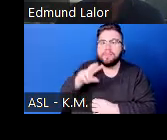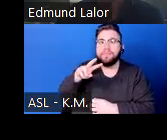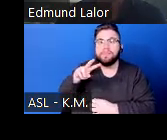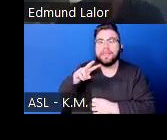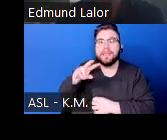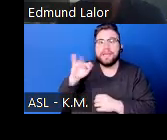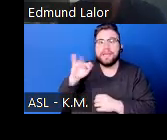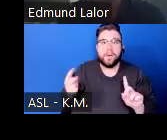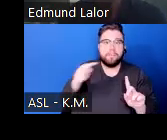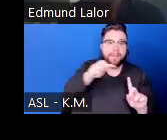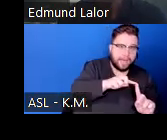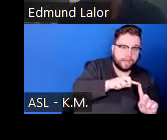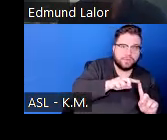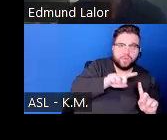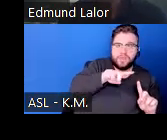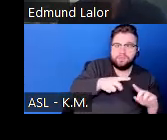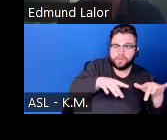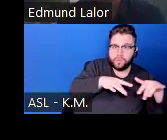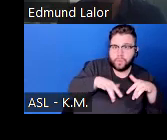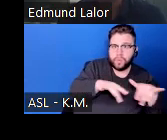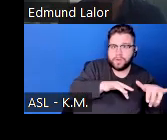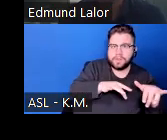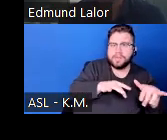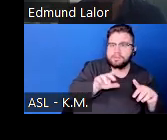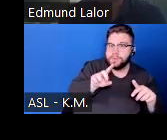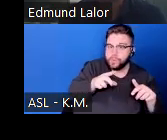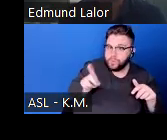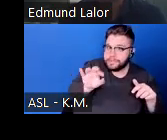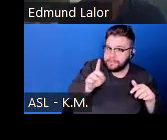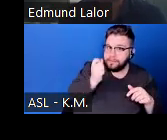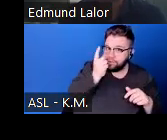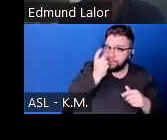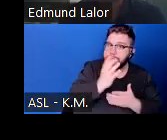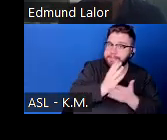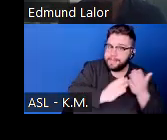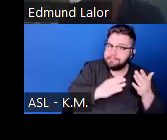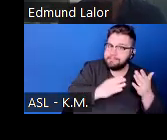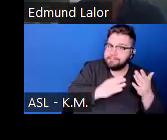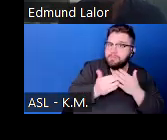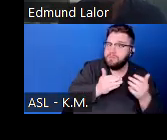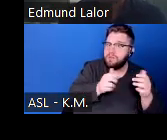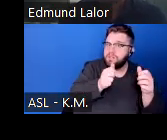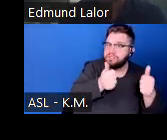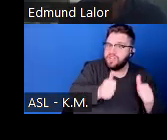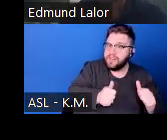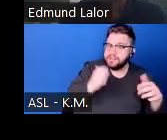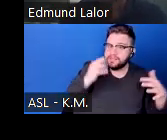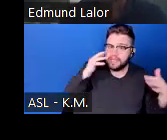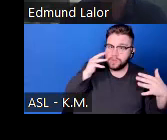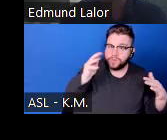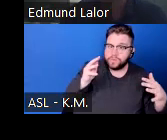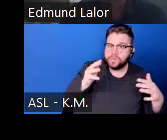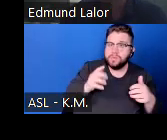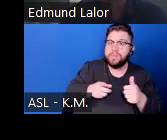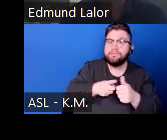so I'm hoping there in this case, you were able to actually perceive the speech now in this degraded signal, which you weren't able to do in the